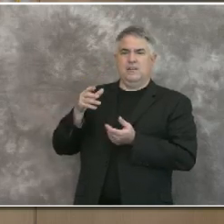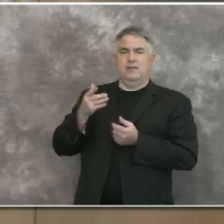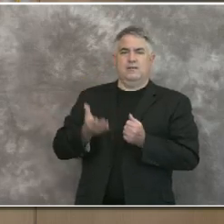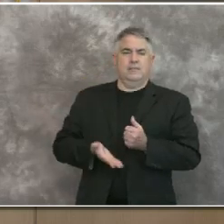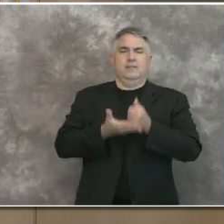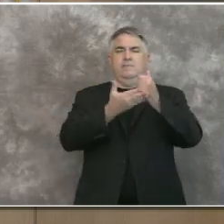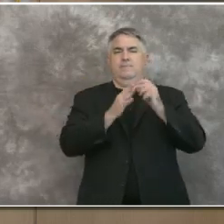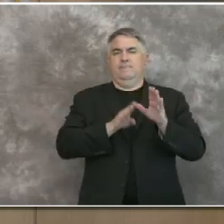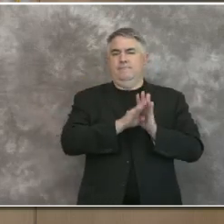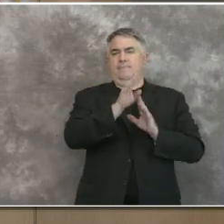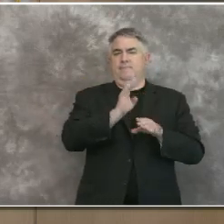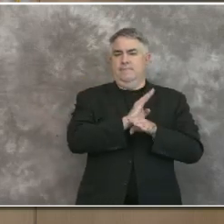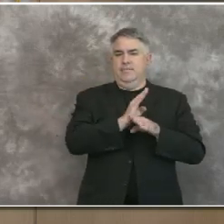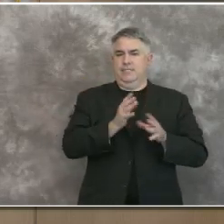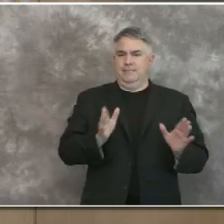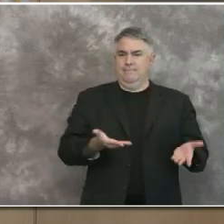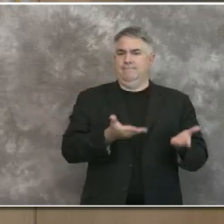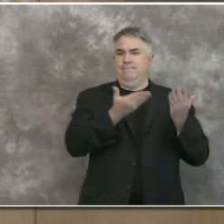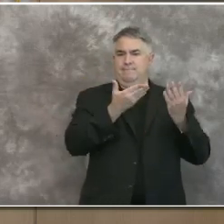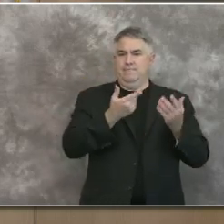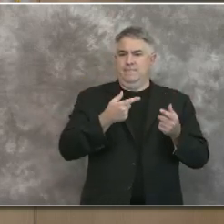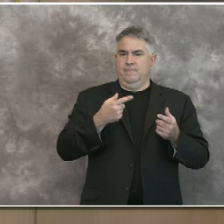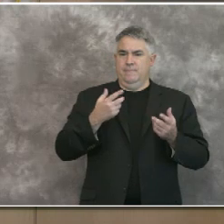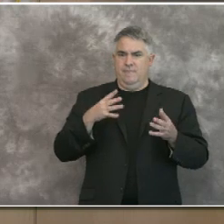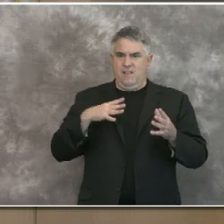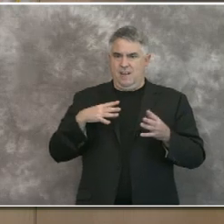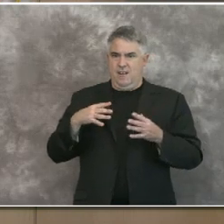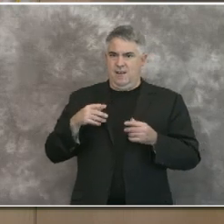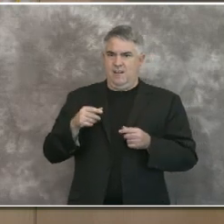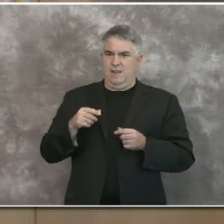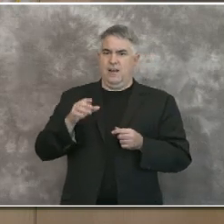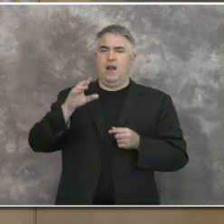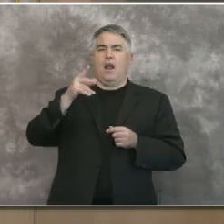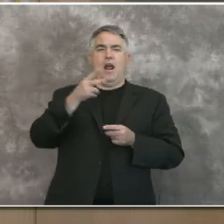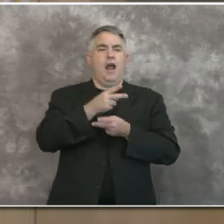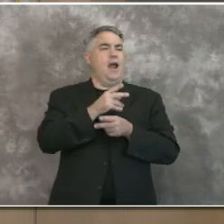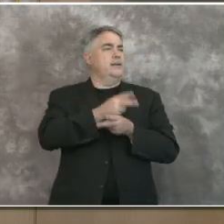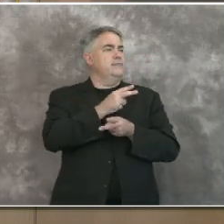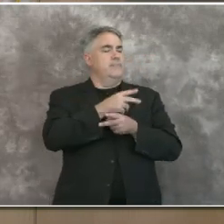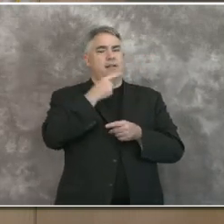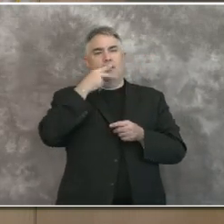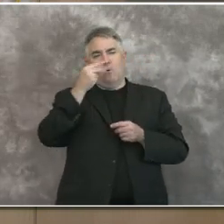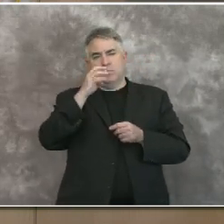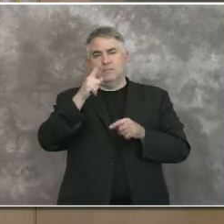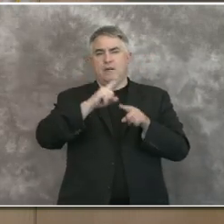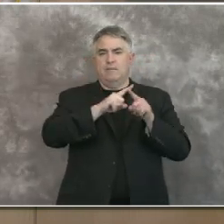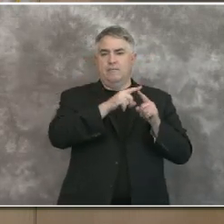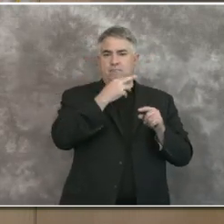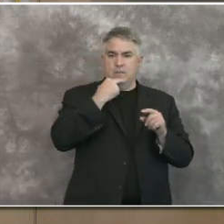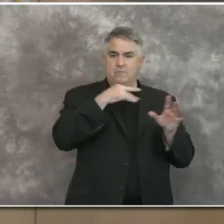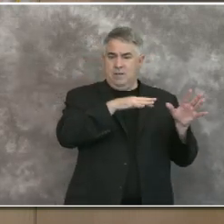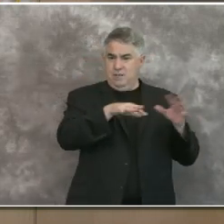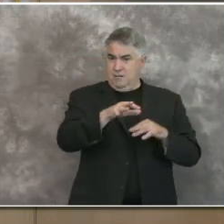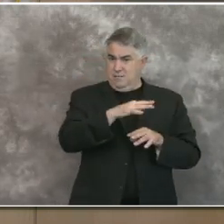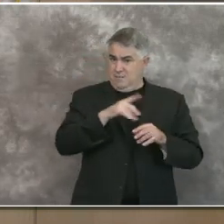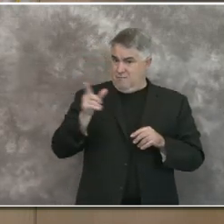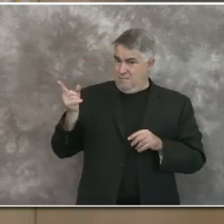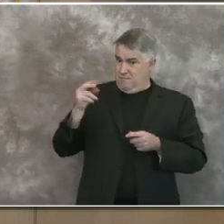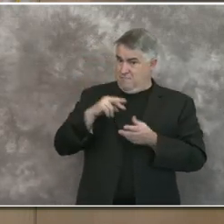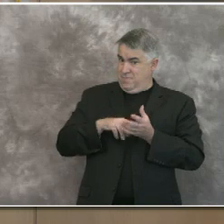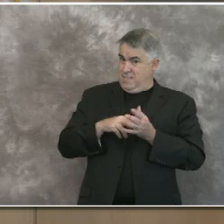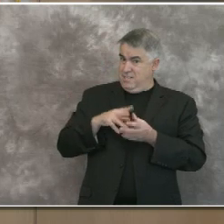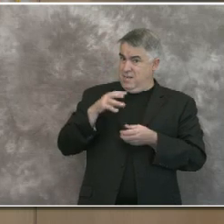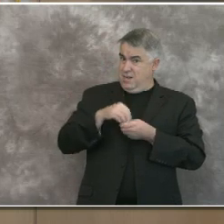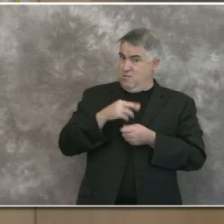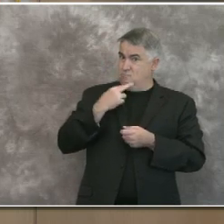industry, especially small businesses. I'm assuming that includes restaurants. But what I would like to ask is, last week, I believe it